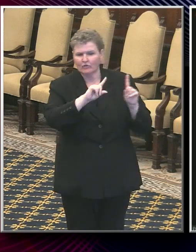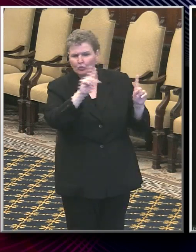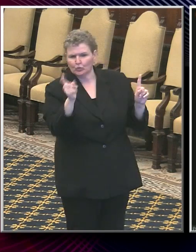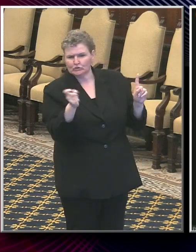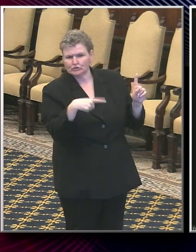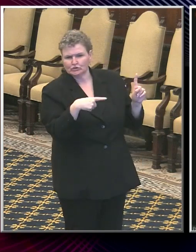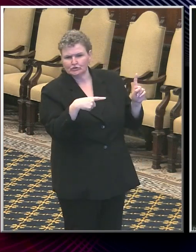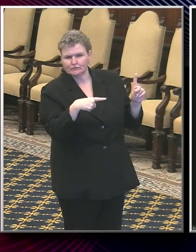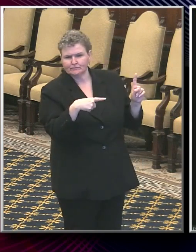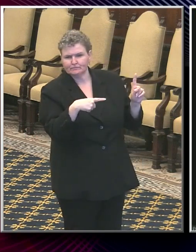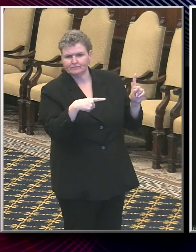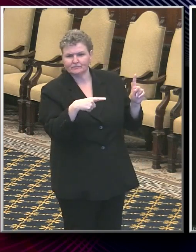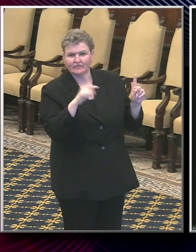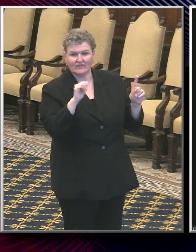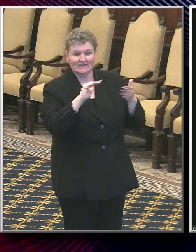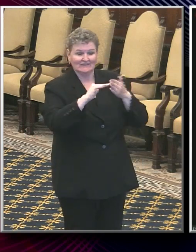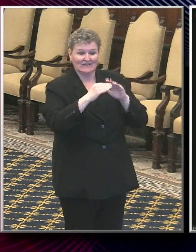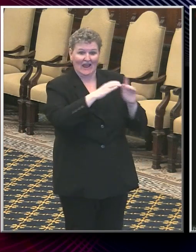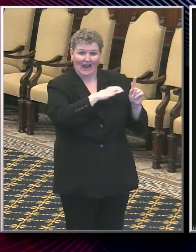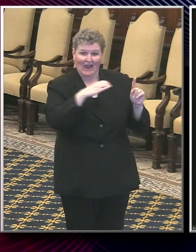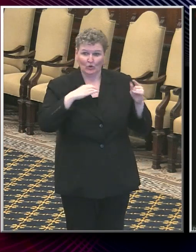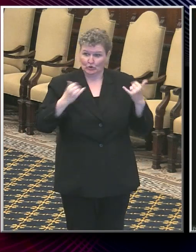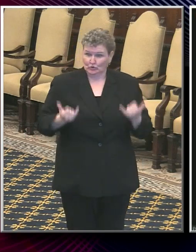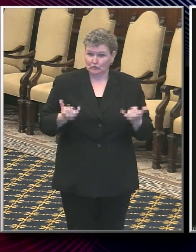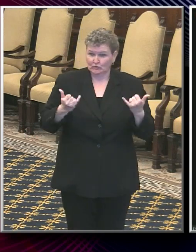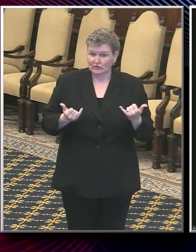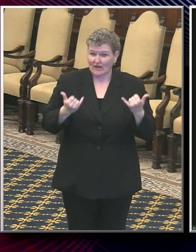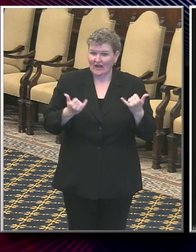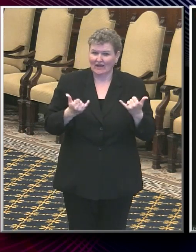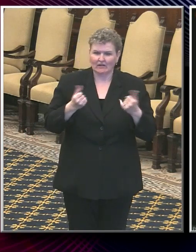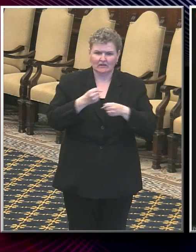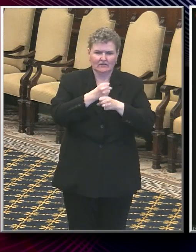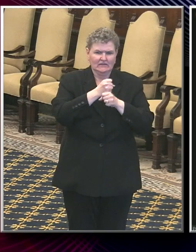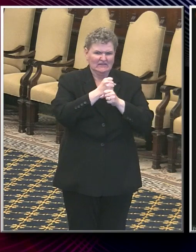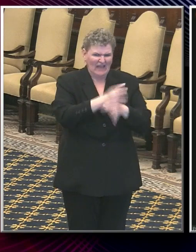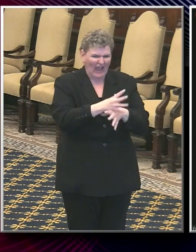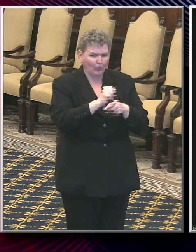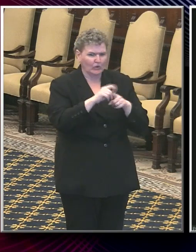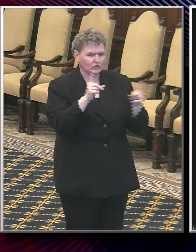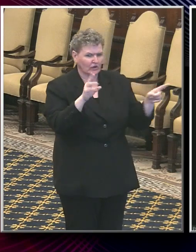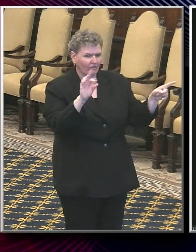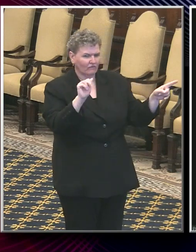City Council today kind of yelled at Dr. Farley about the